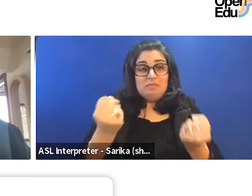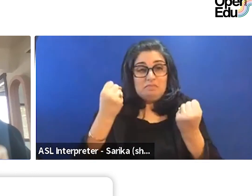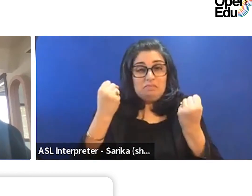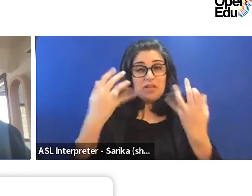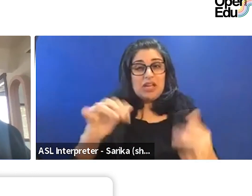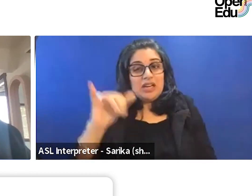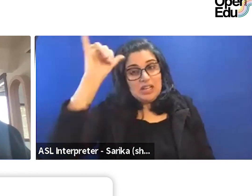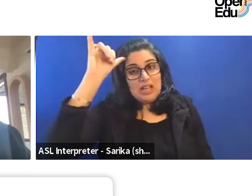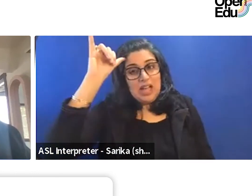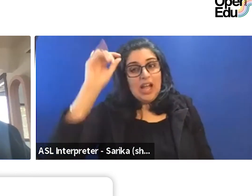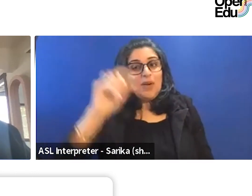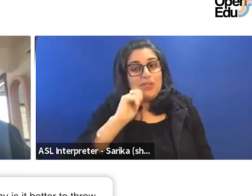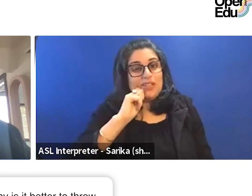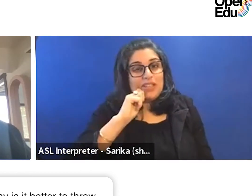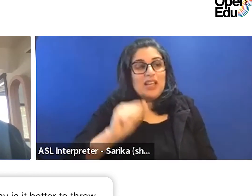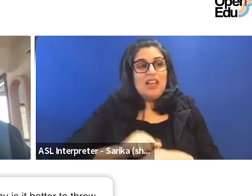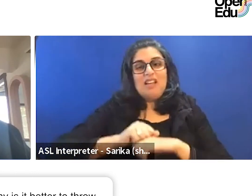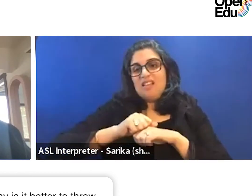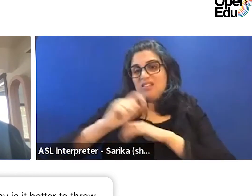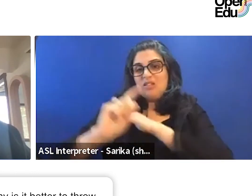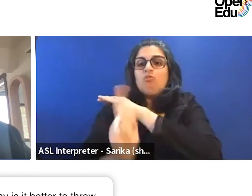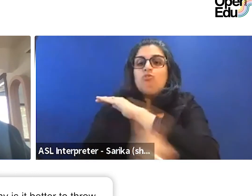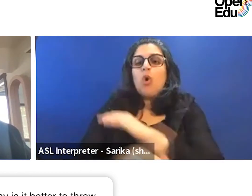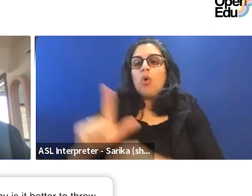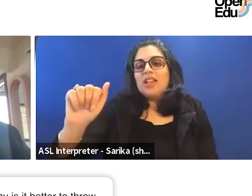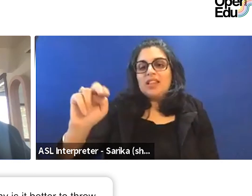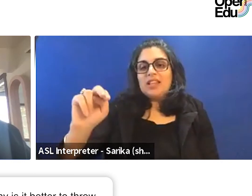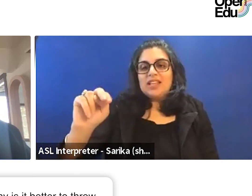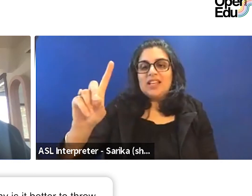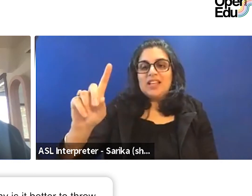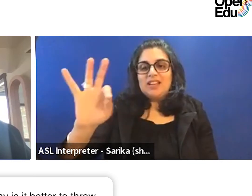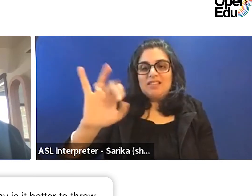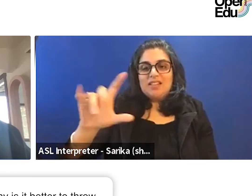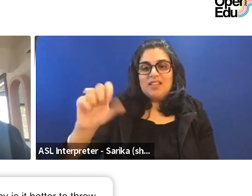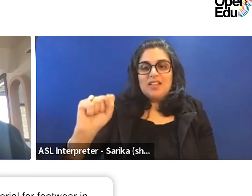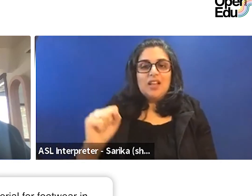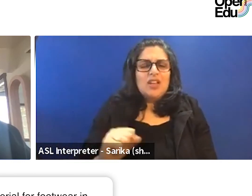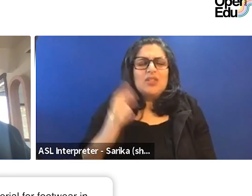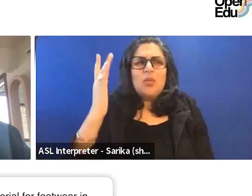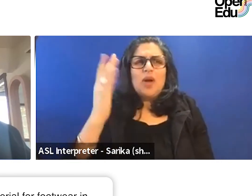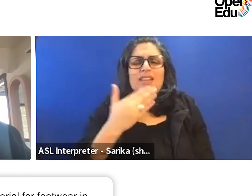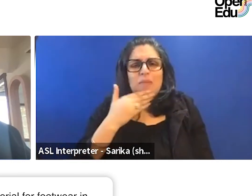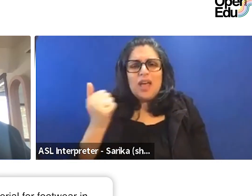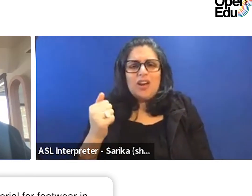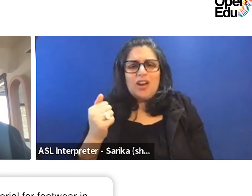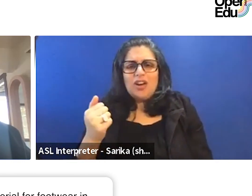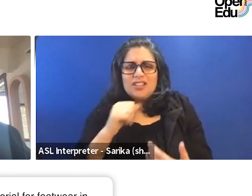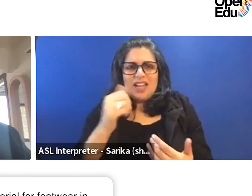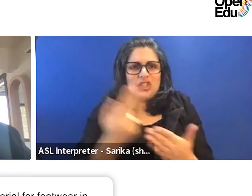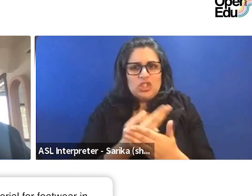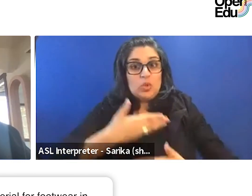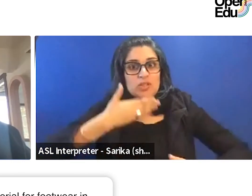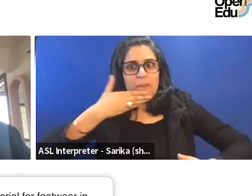is thrown away to landfills. So why is it better to throw away, to not use the best material for footwear in terms